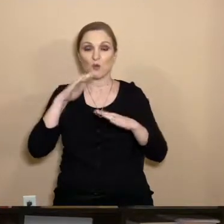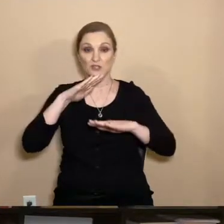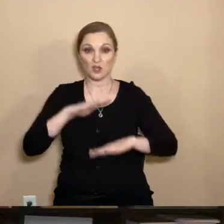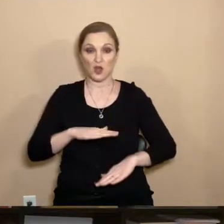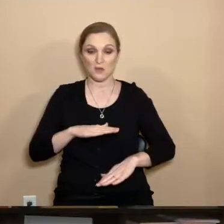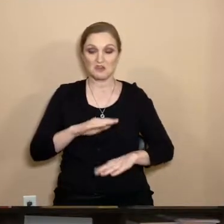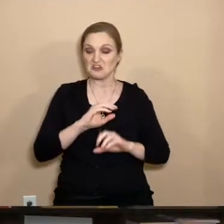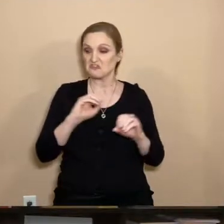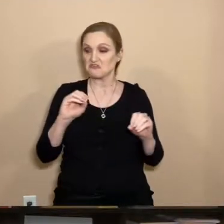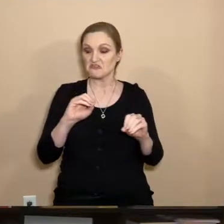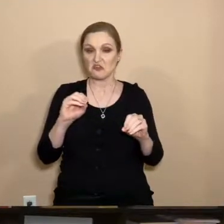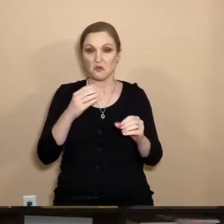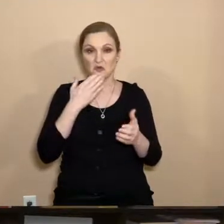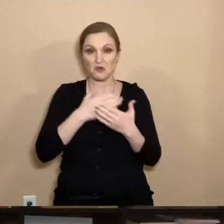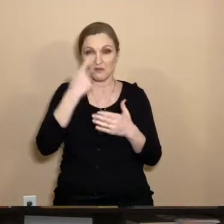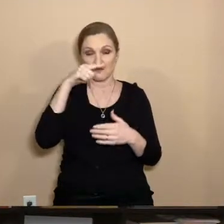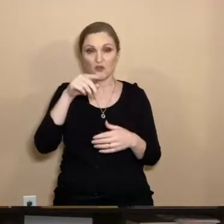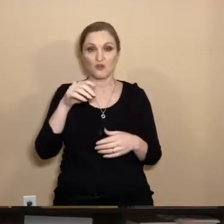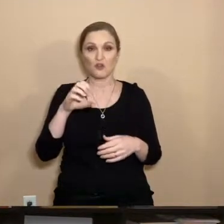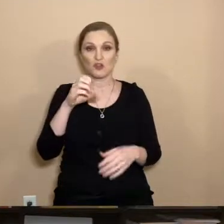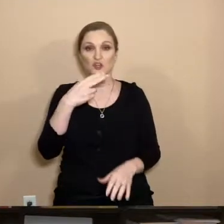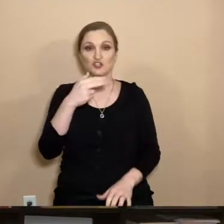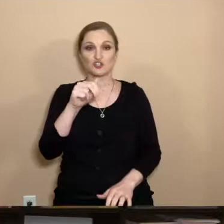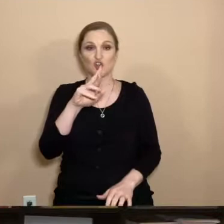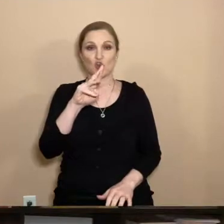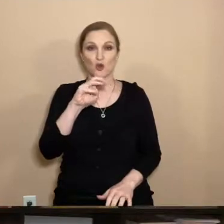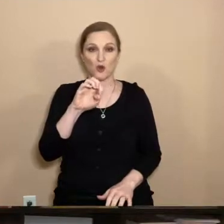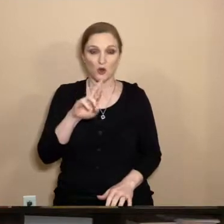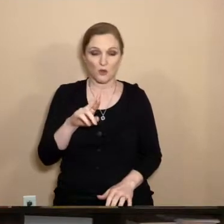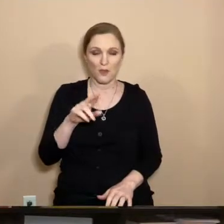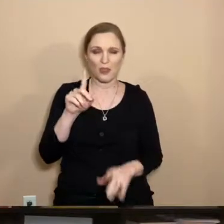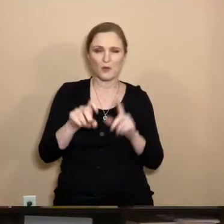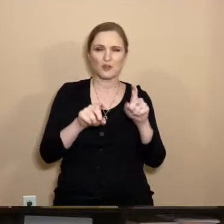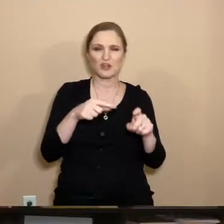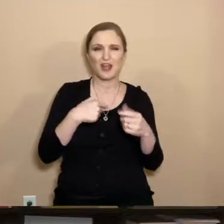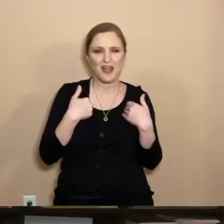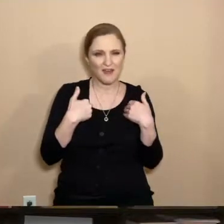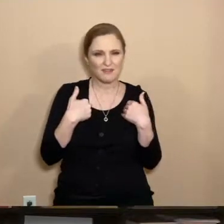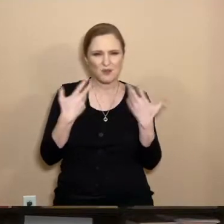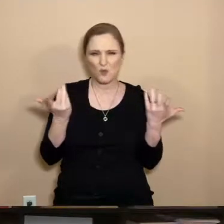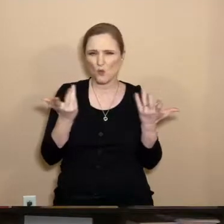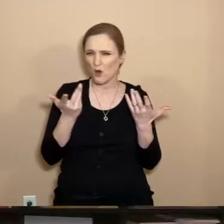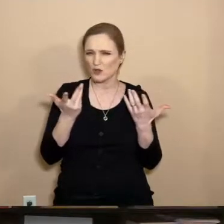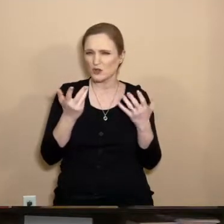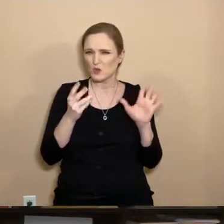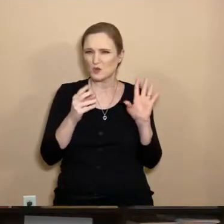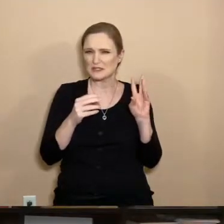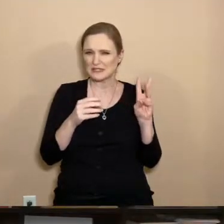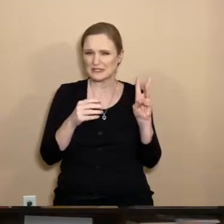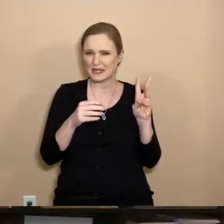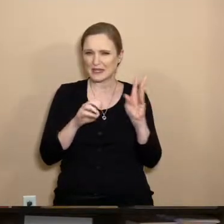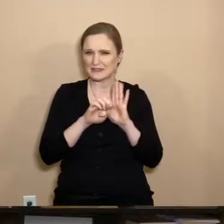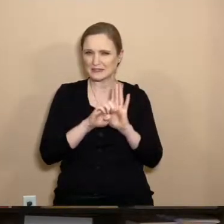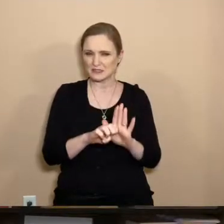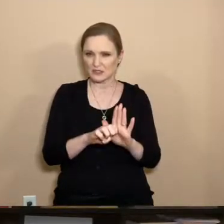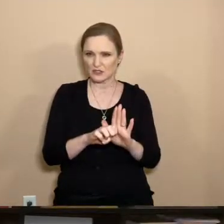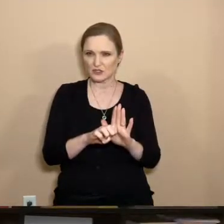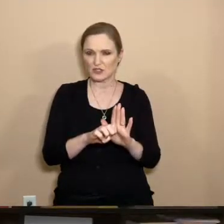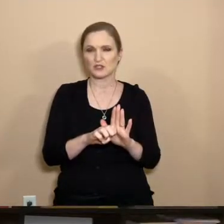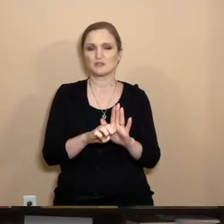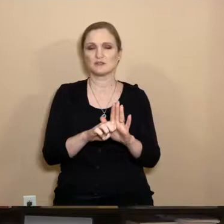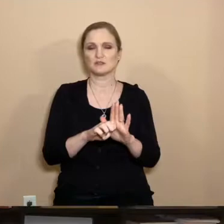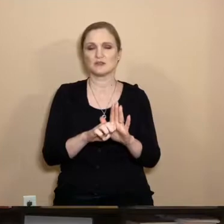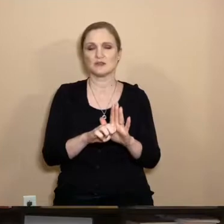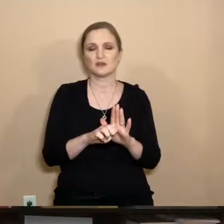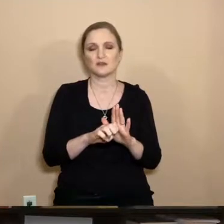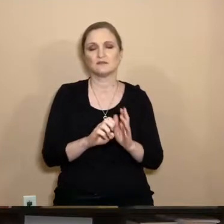no advantage to the charmer. And the question that I have for this is, what do the 6 illustrations, and there are kind of 6 things that we went